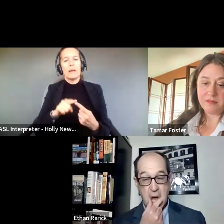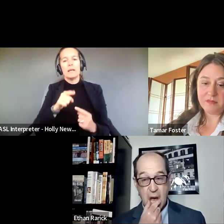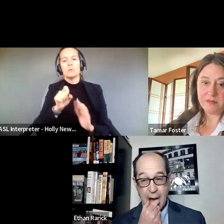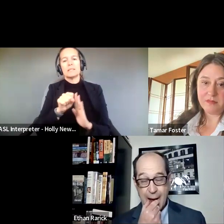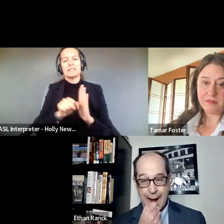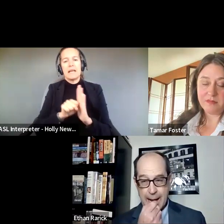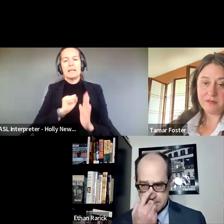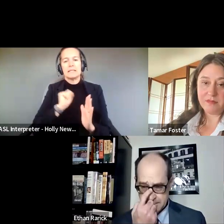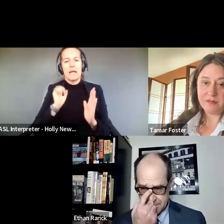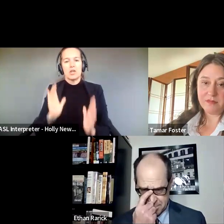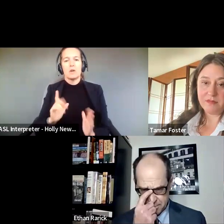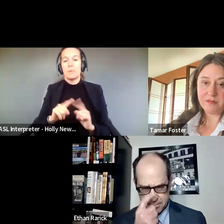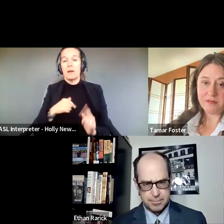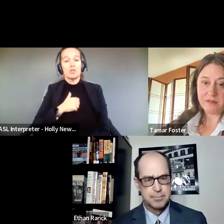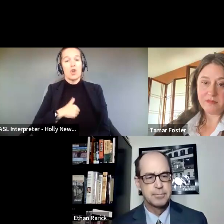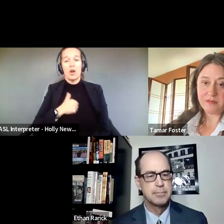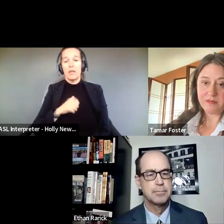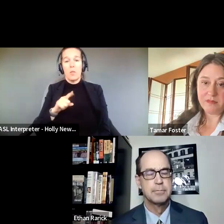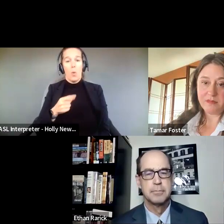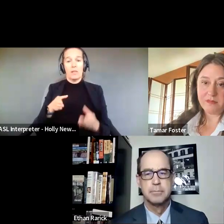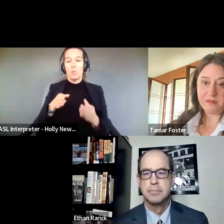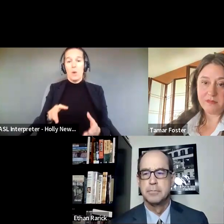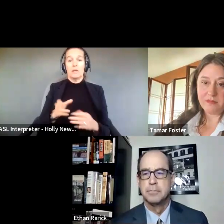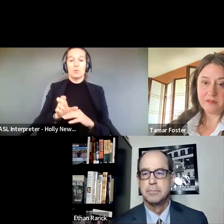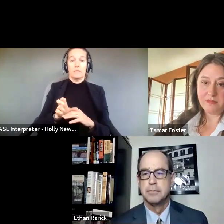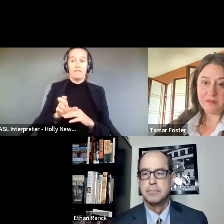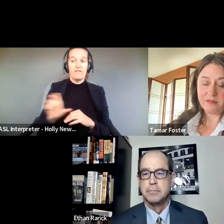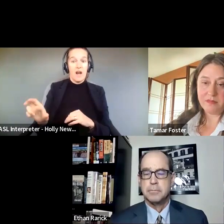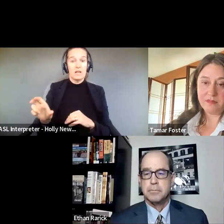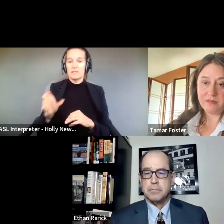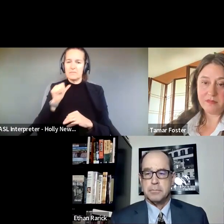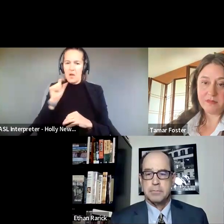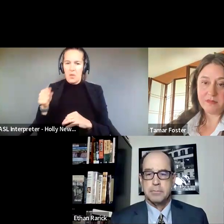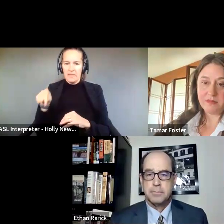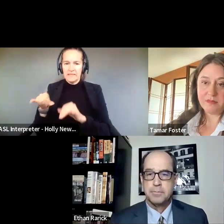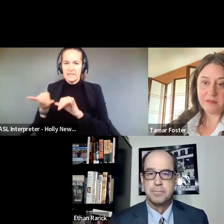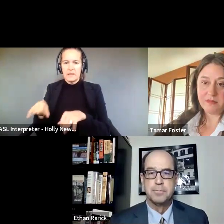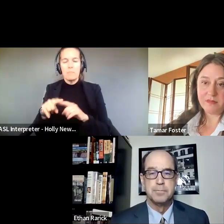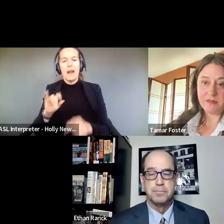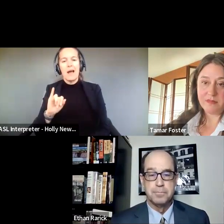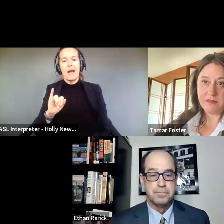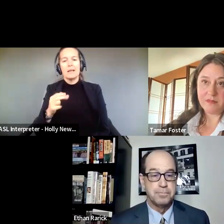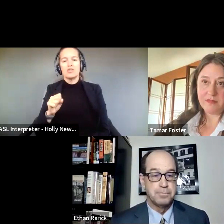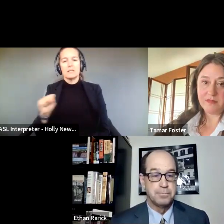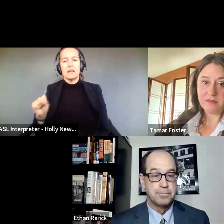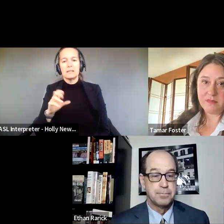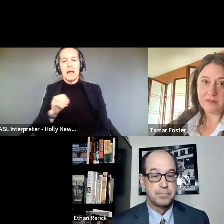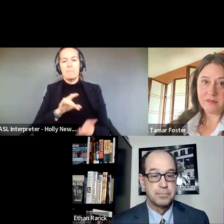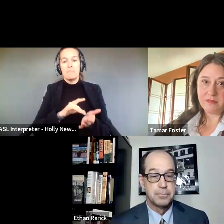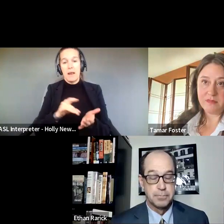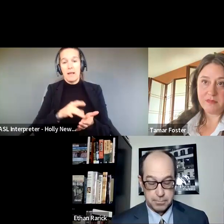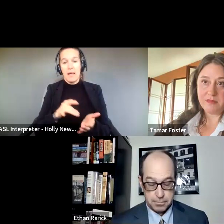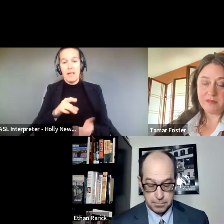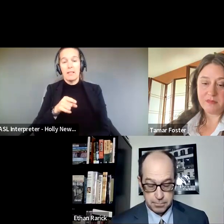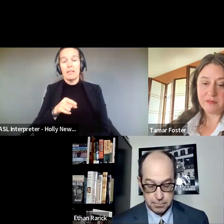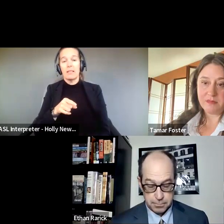senator. But I'm sorry, the only way to fund not only this system but IHSS and Medi-Cal is